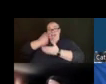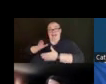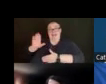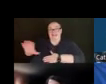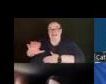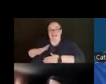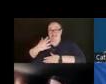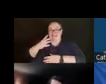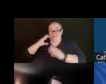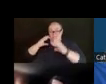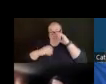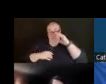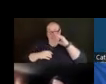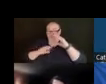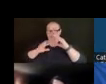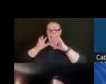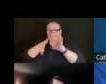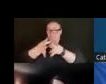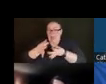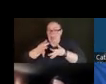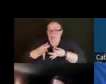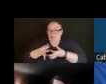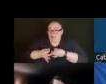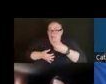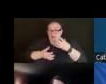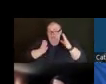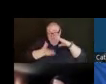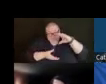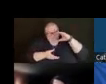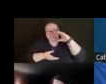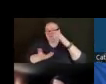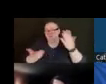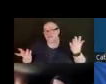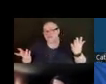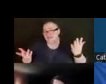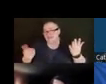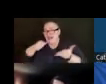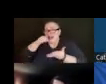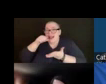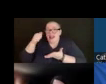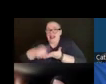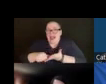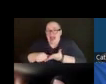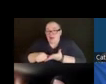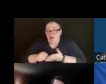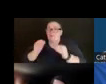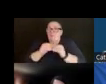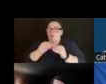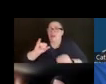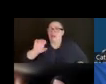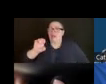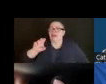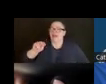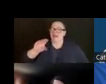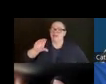letter if you want, but it's more of the, my son's encyclopedia.